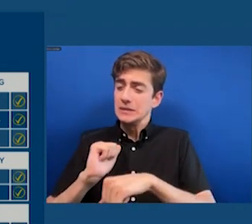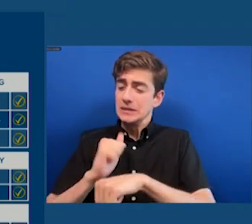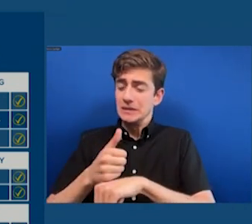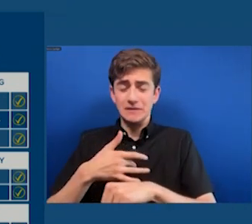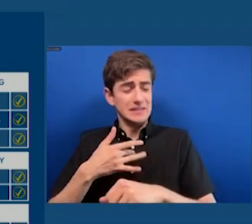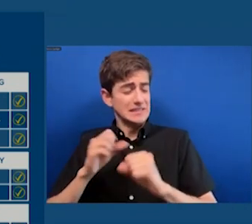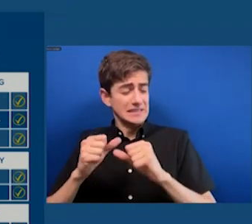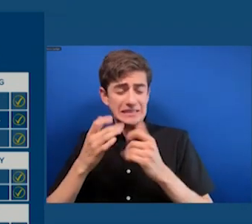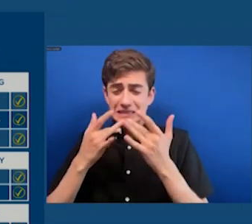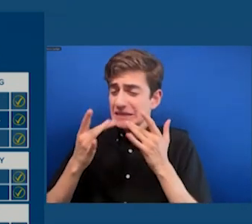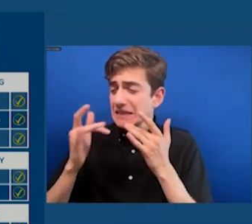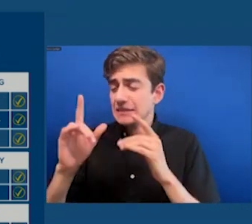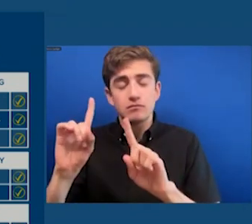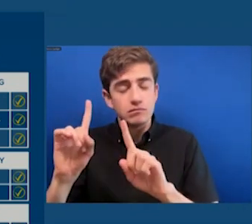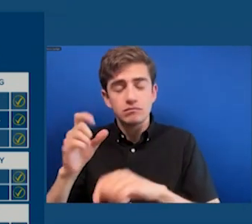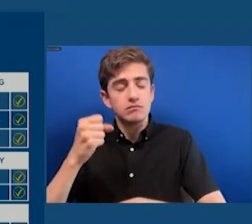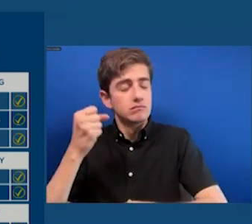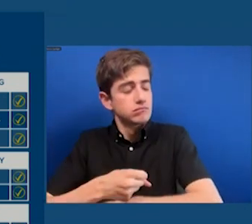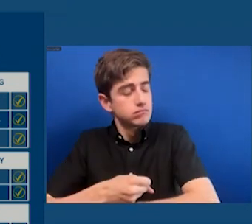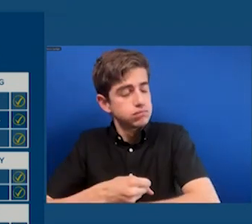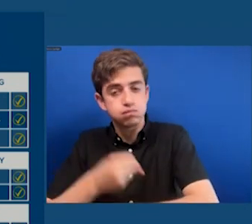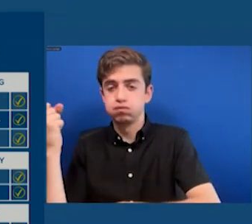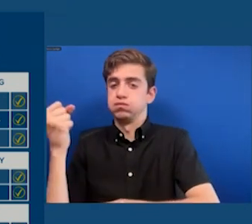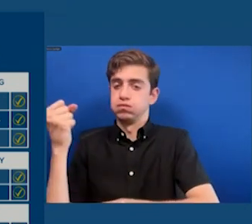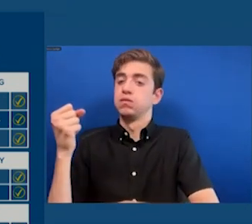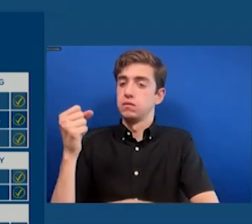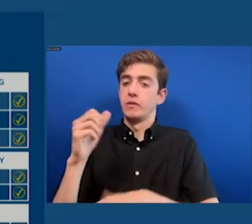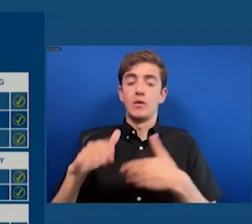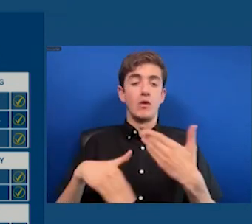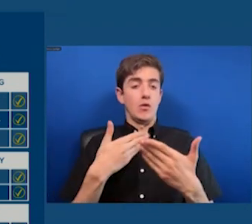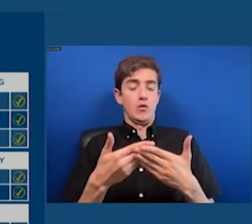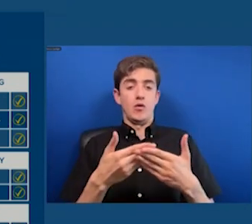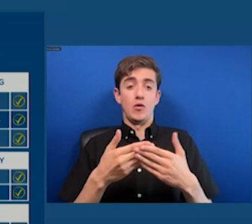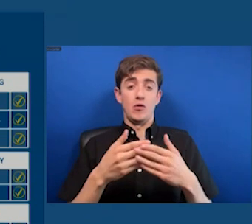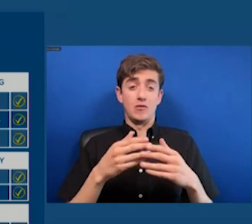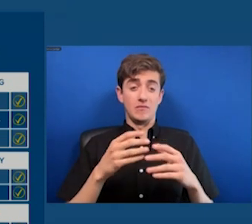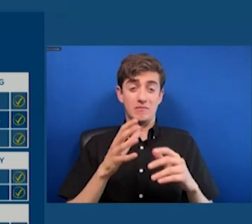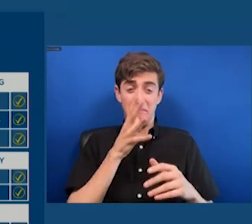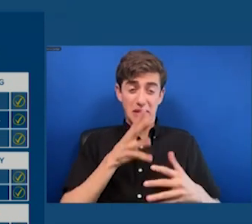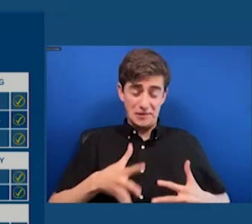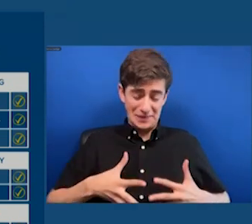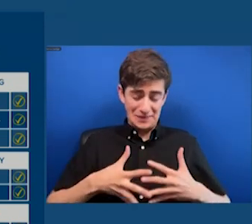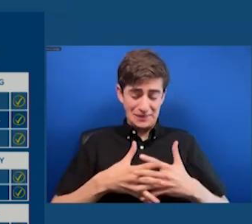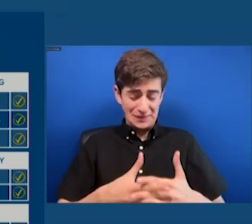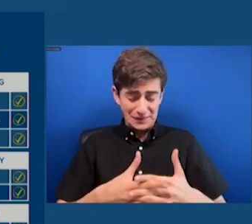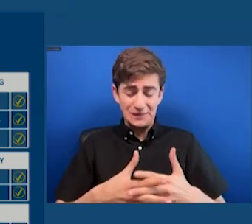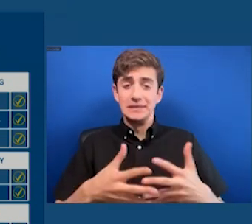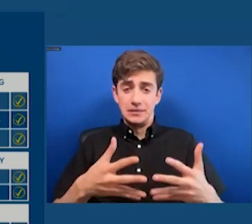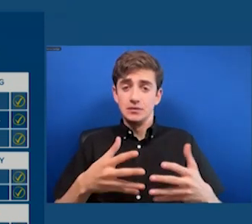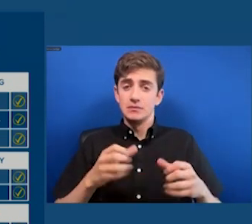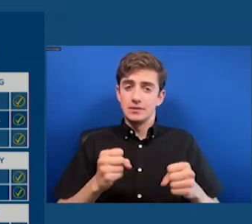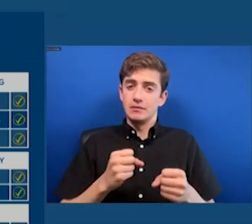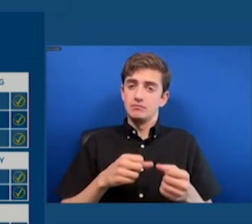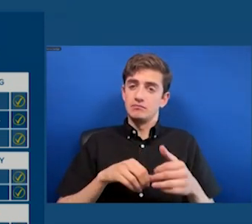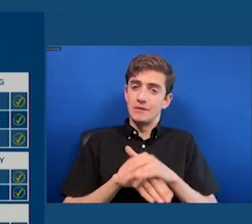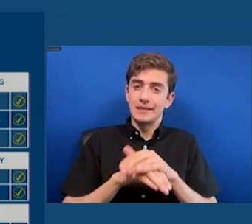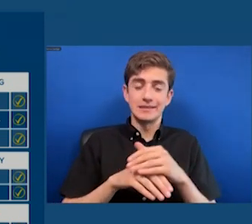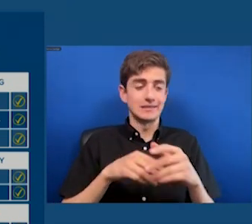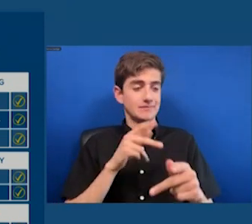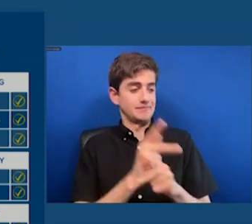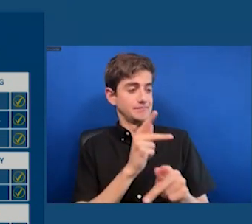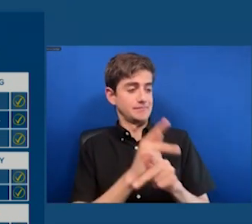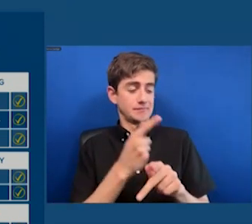best. All expectant mothers can access the prenatal care they need and deserve and prepare to bring new life into the